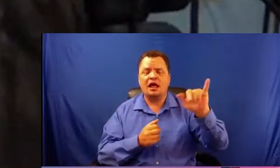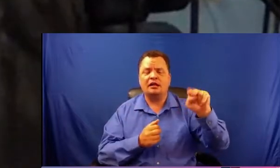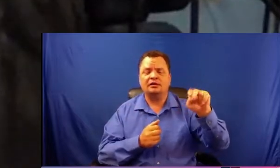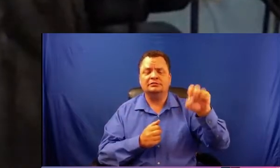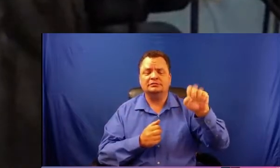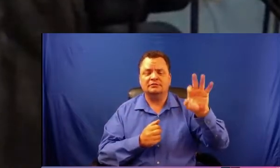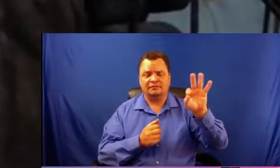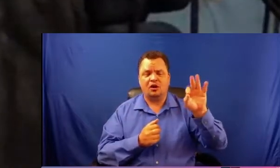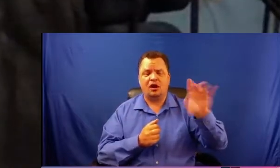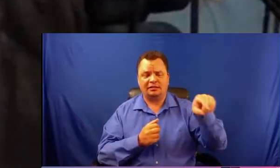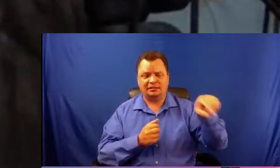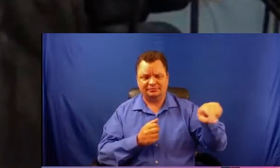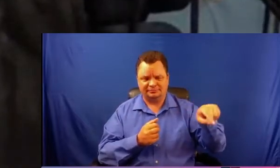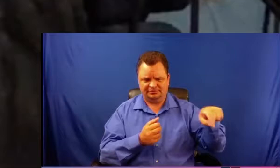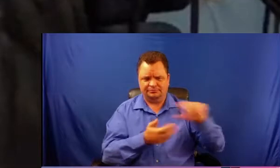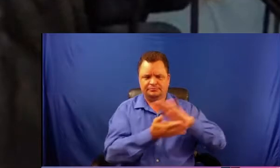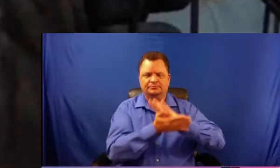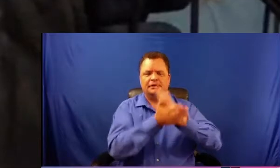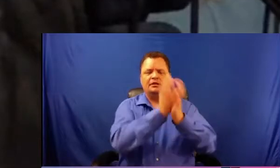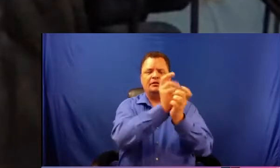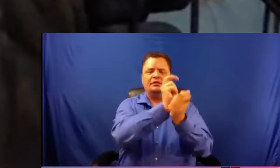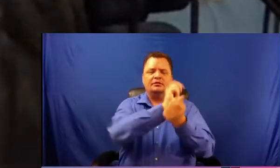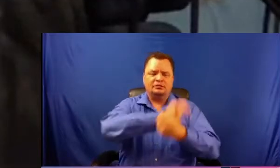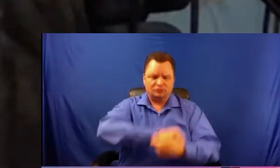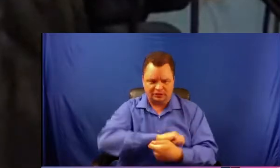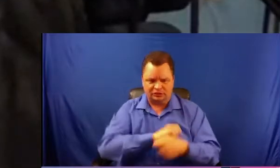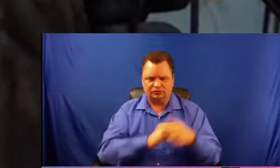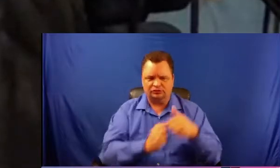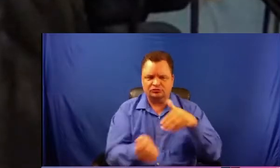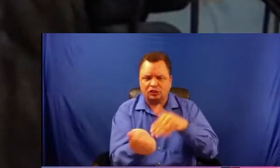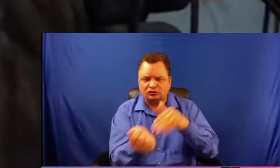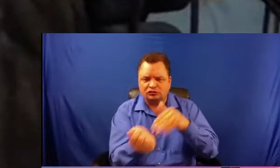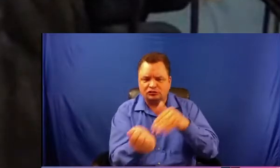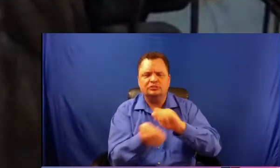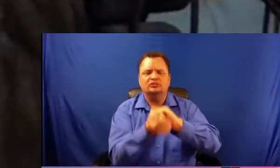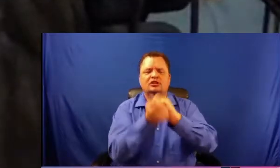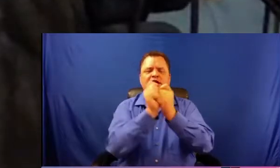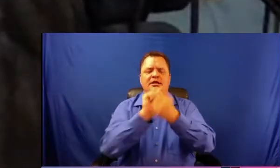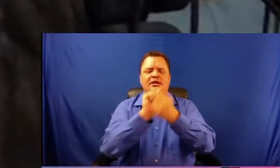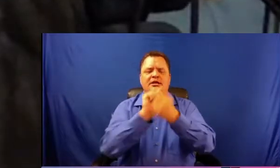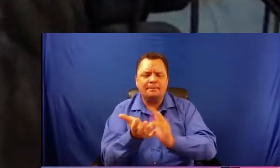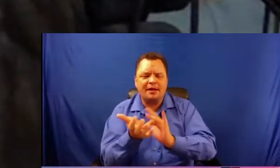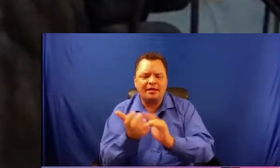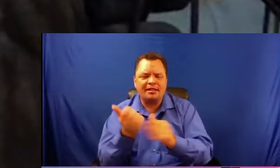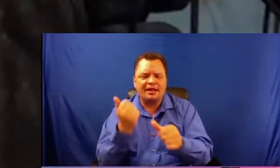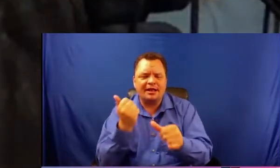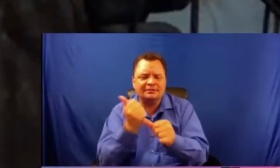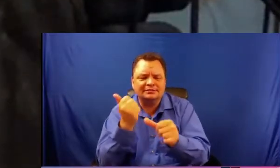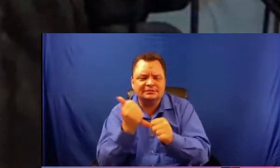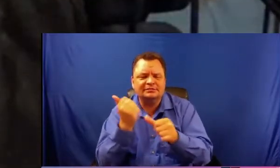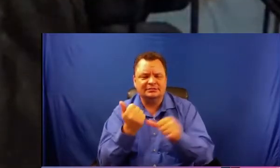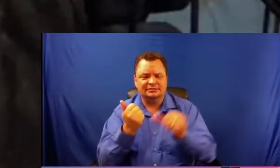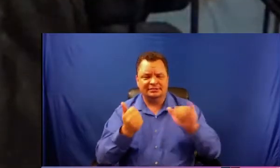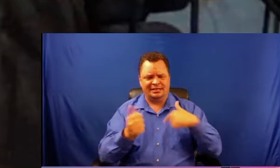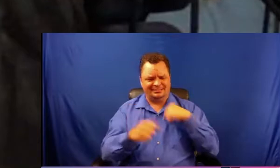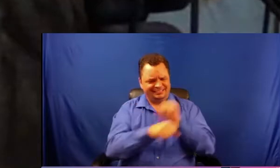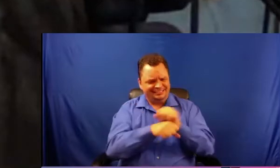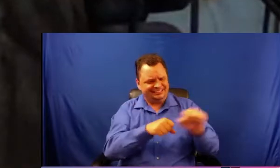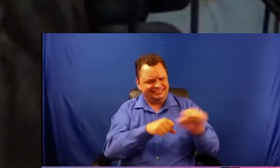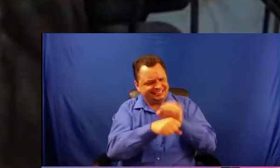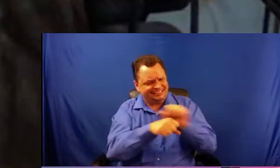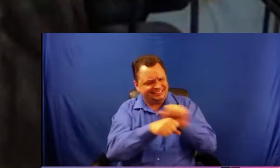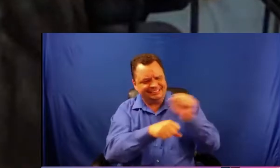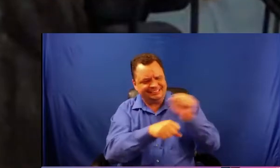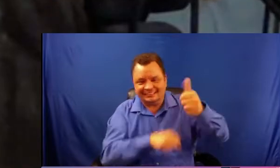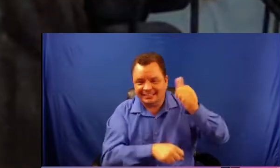PA program. Became a physician assistant in the Army and did that for 10 years. Kind of specialized in